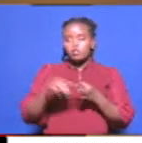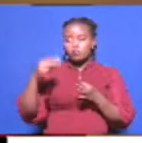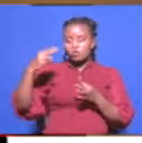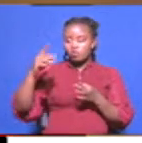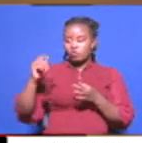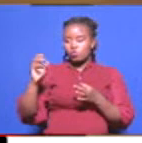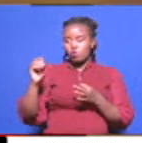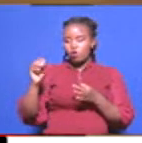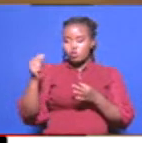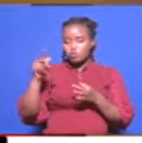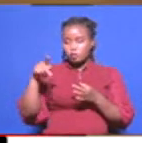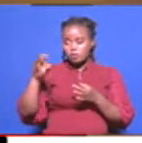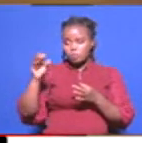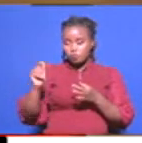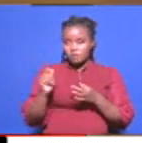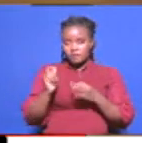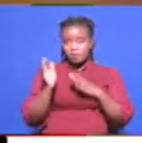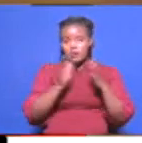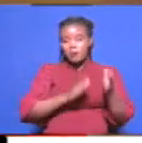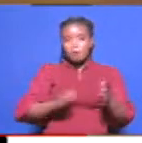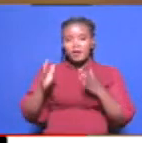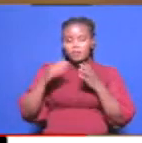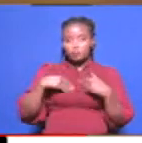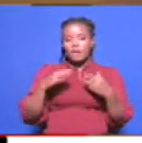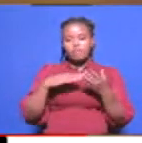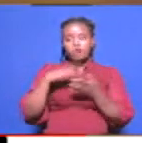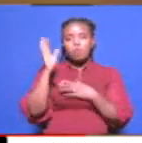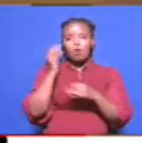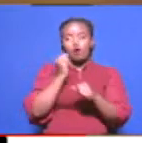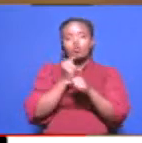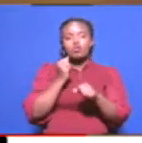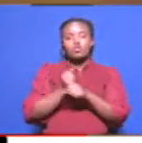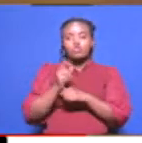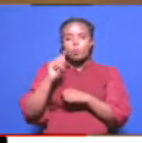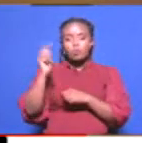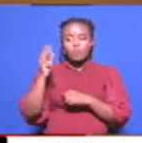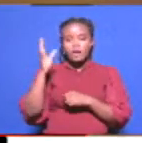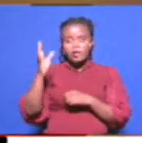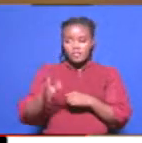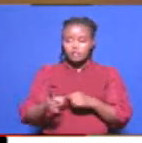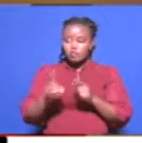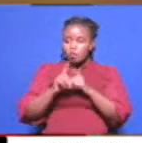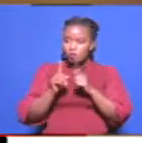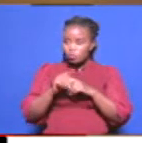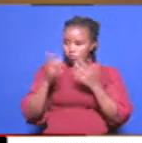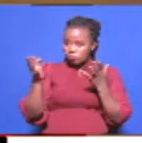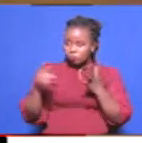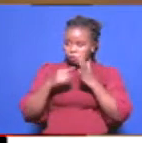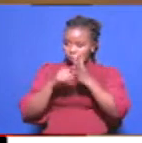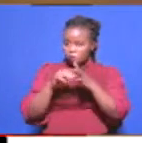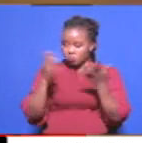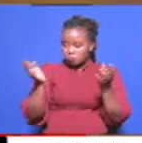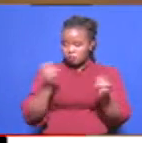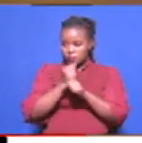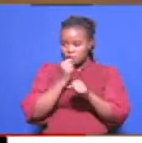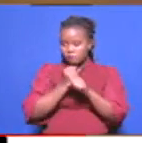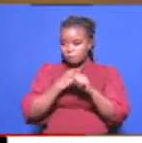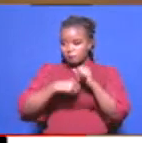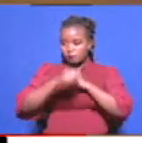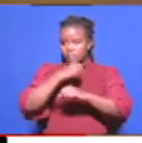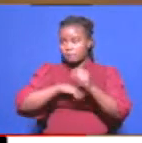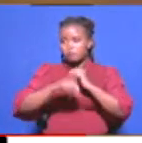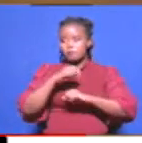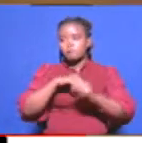more Kenyans while offering laundry solutions to a growing middle-income class. Here are the details of this and other stories in our corporate